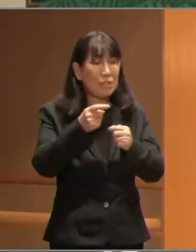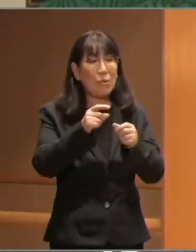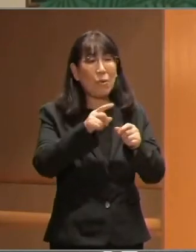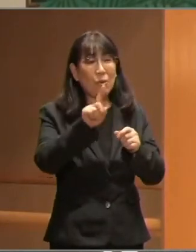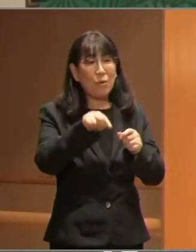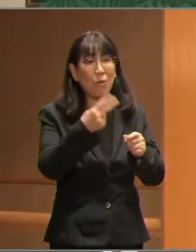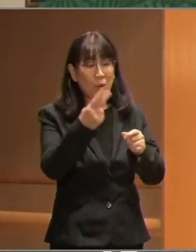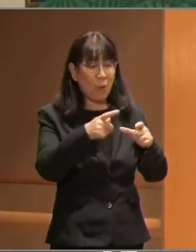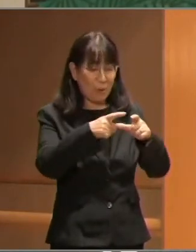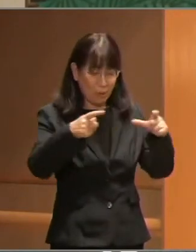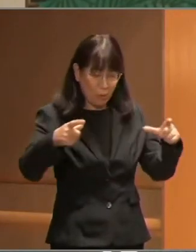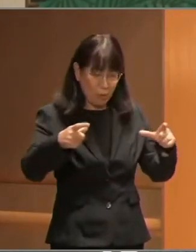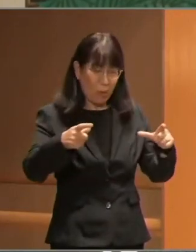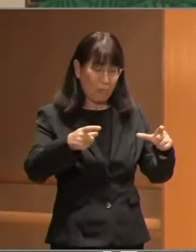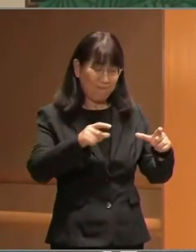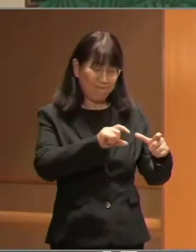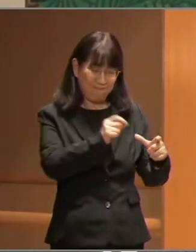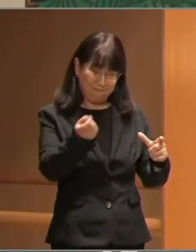to